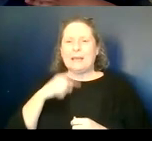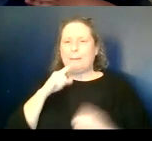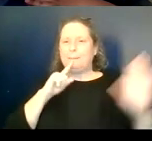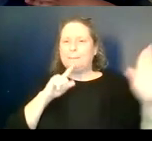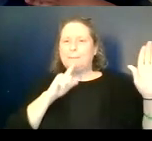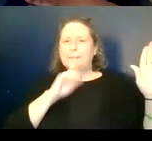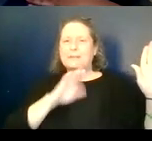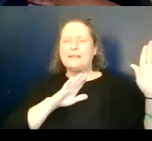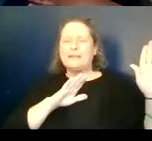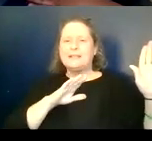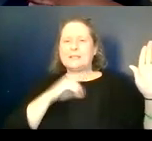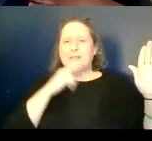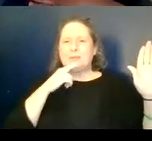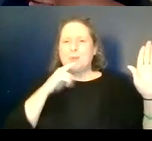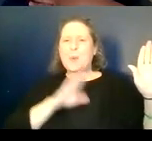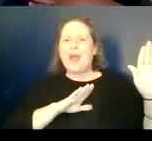statement.